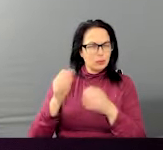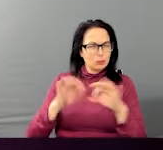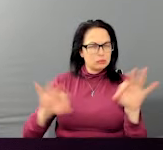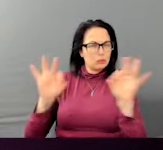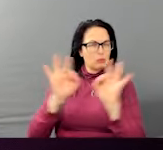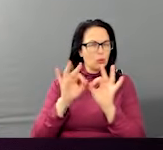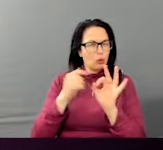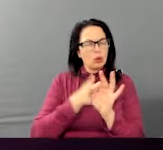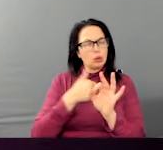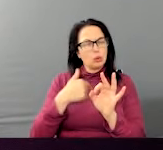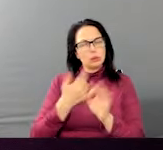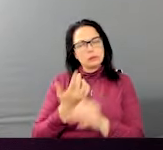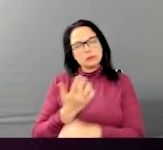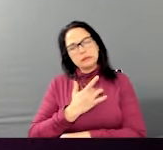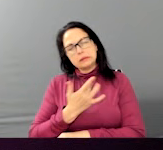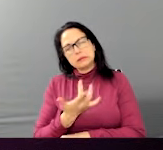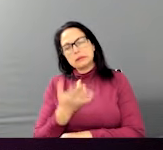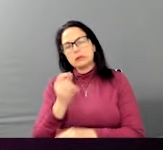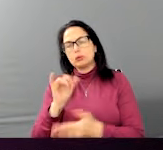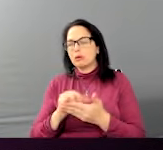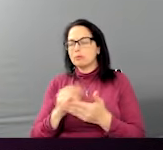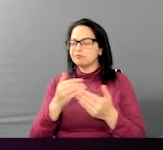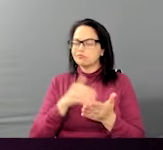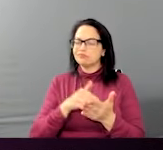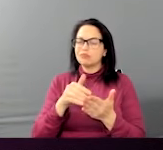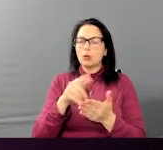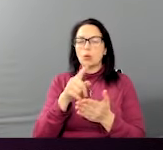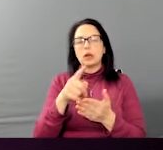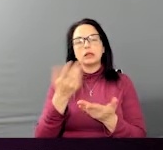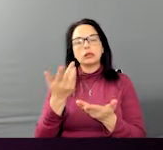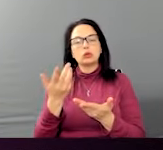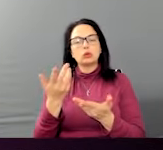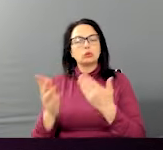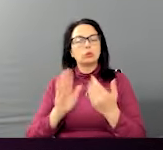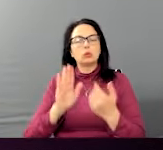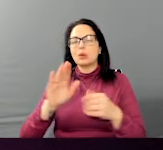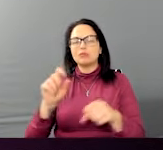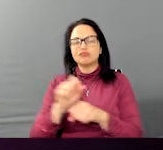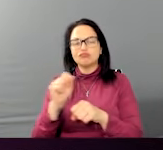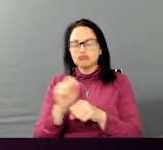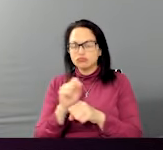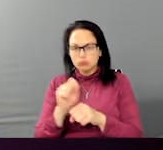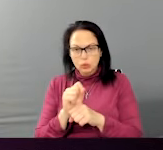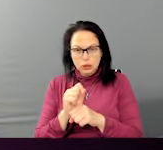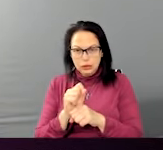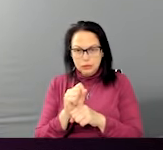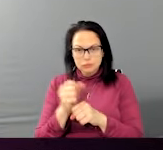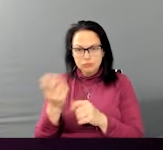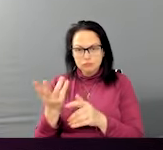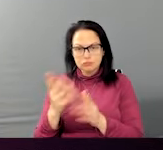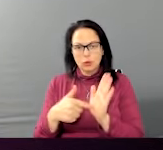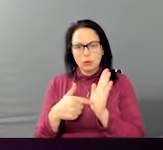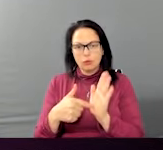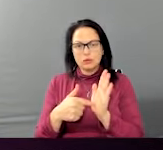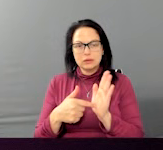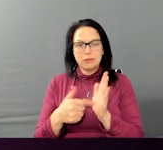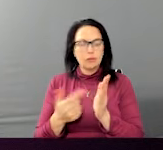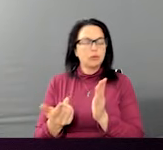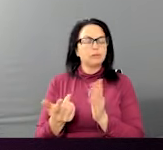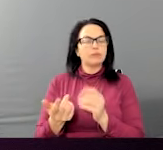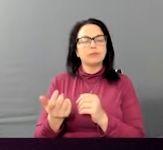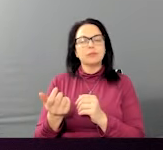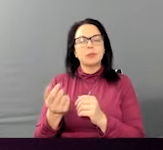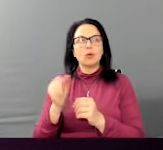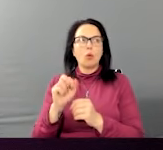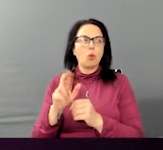more. When you sit down at your desk, unless you're like a proof of concept churner, where you